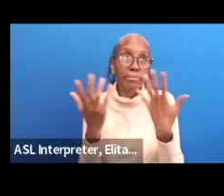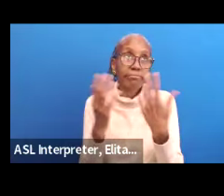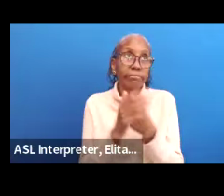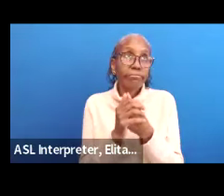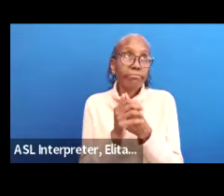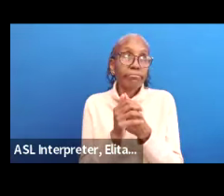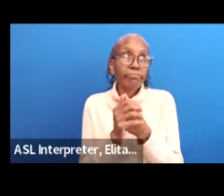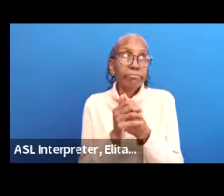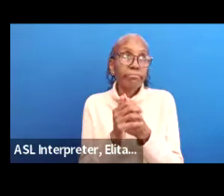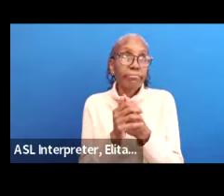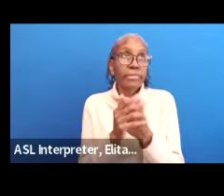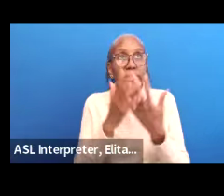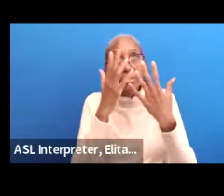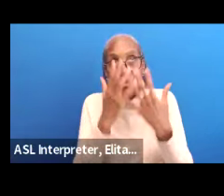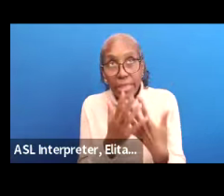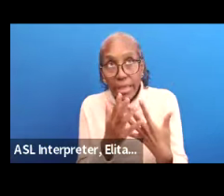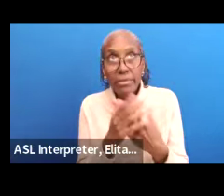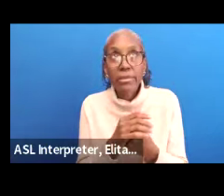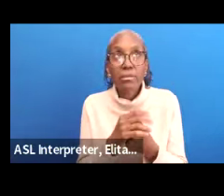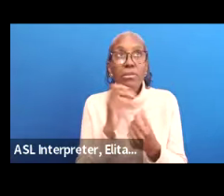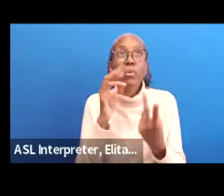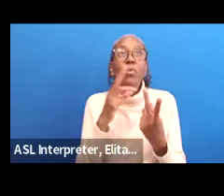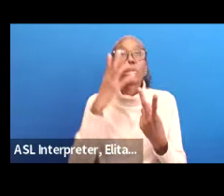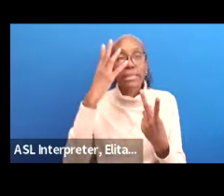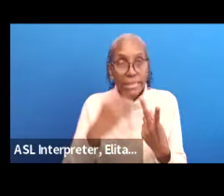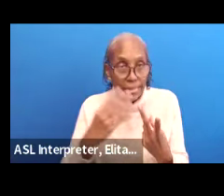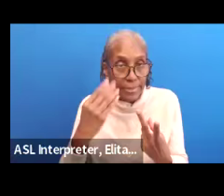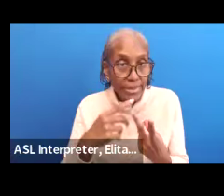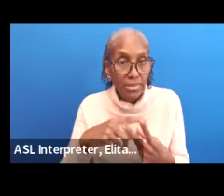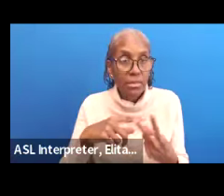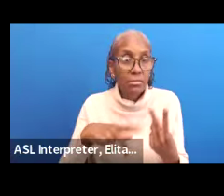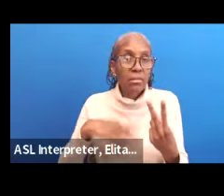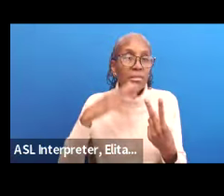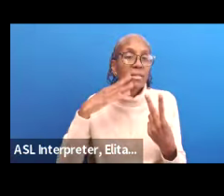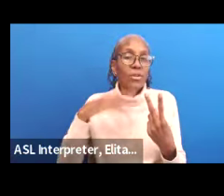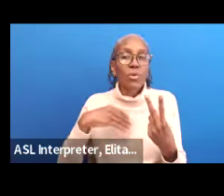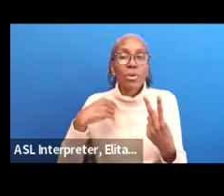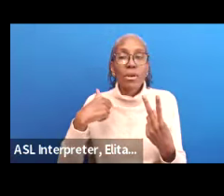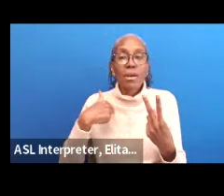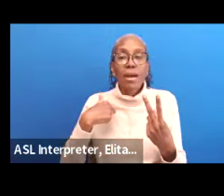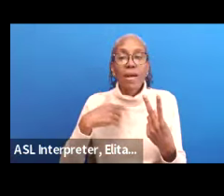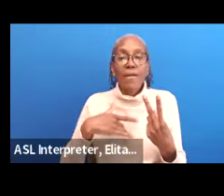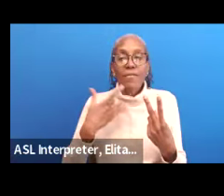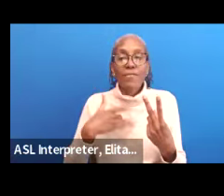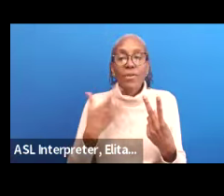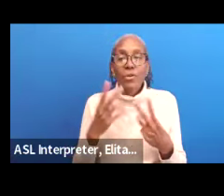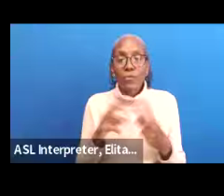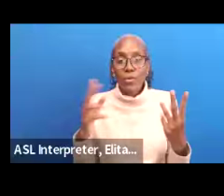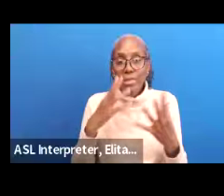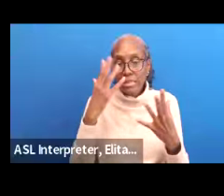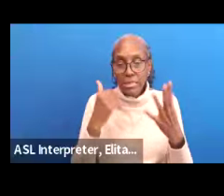sadness or sleepiness. I know I felt really sleepy,